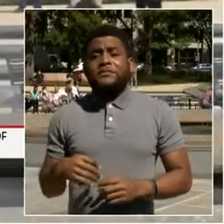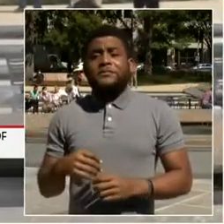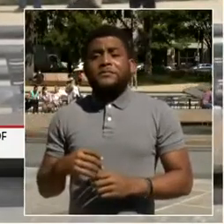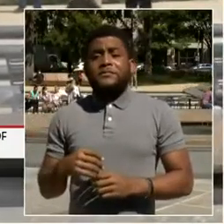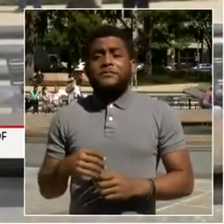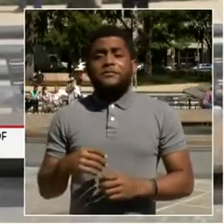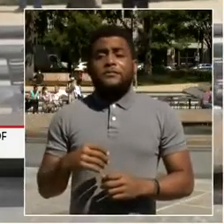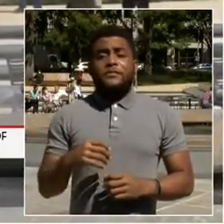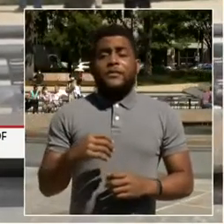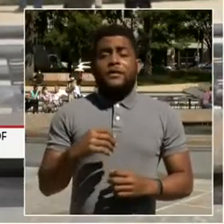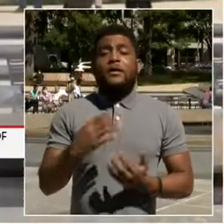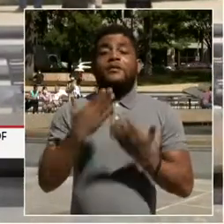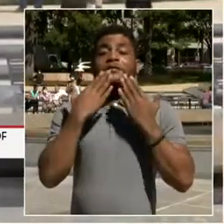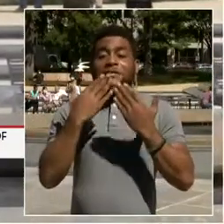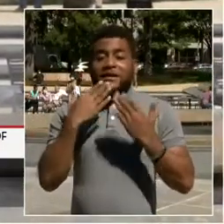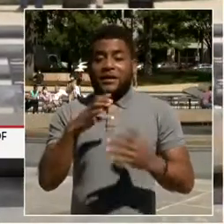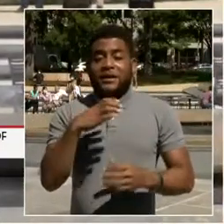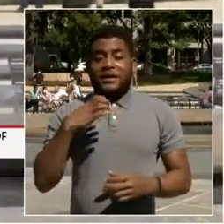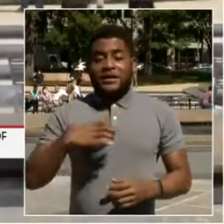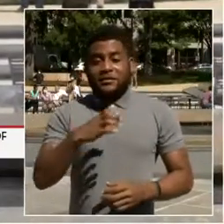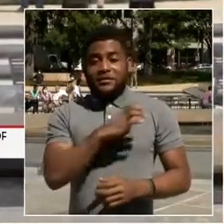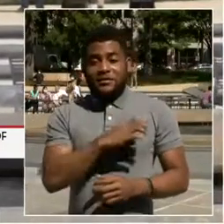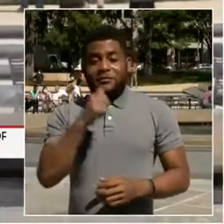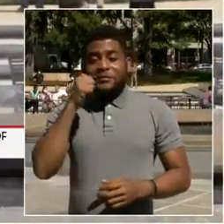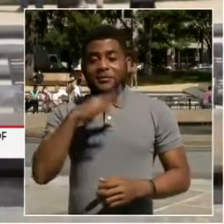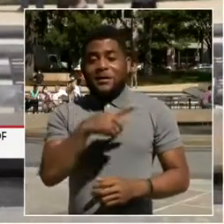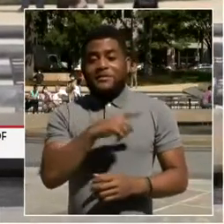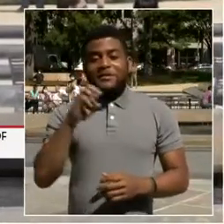our Congresswoman Eleanor Holmes Norton.